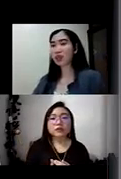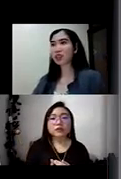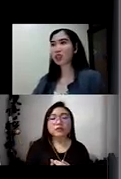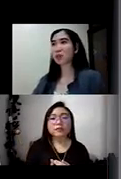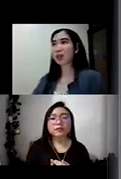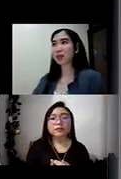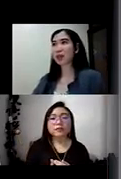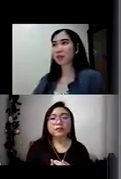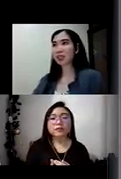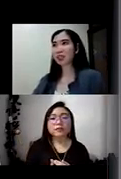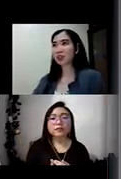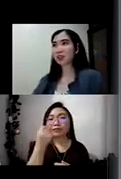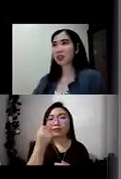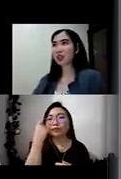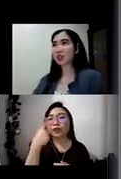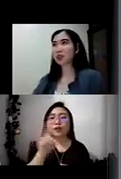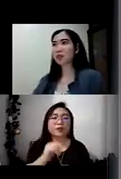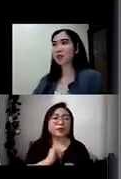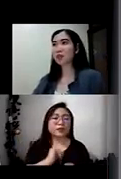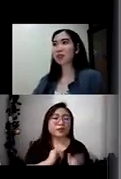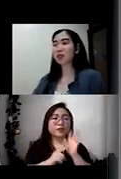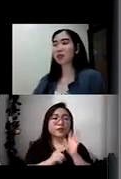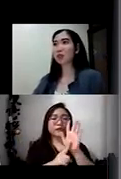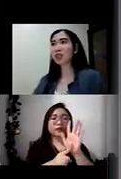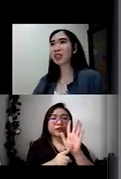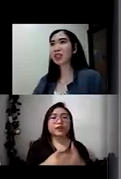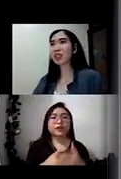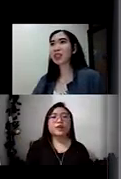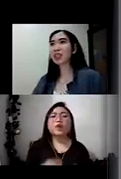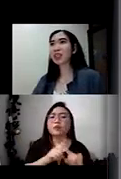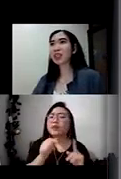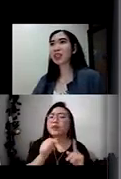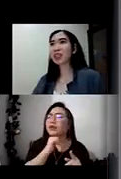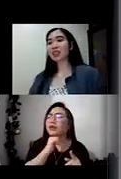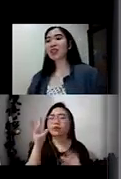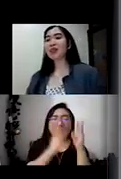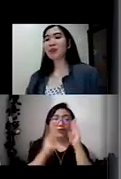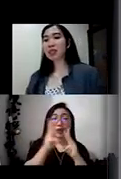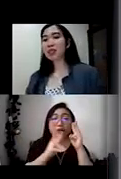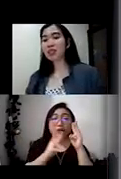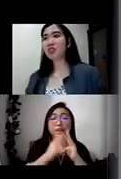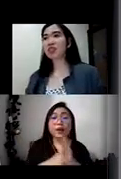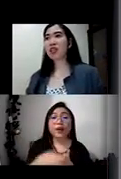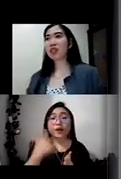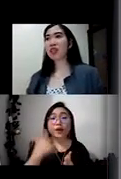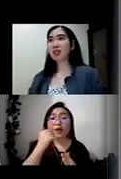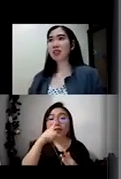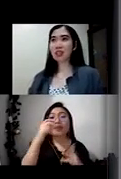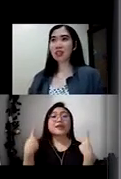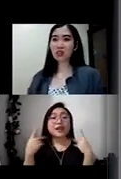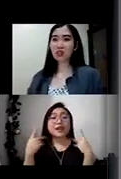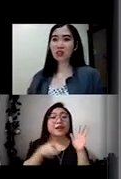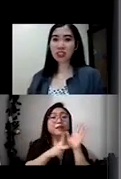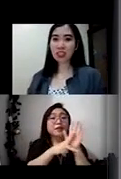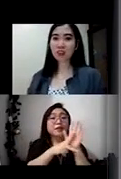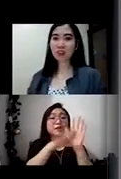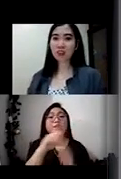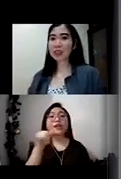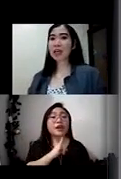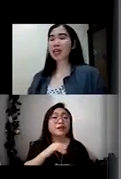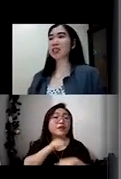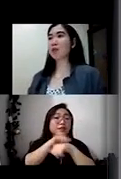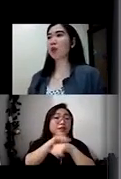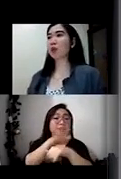nakukuha nyo yung mga pinapakita kong feature. But don't worry, it's in the presentation and isa-send ko rin sa inyo lahat